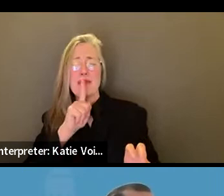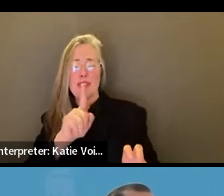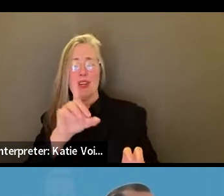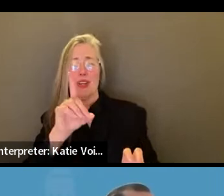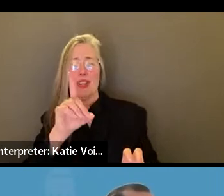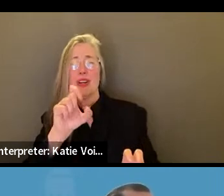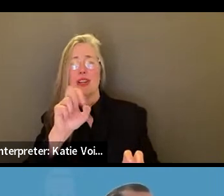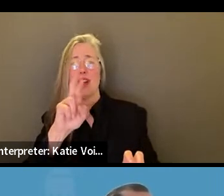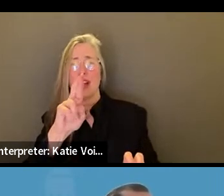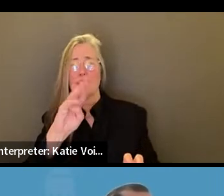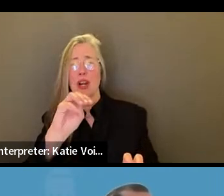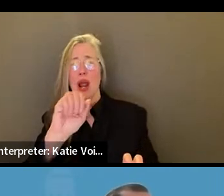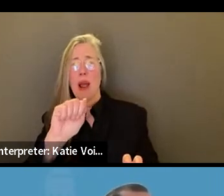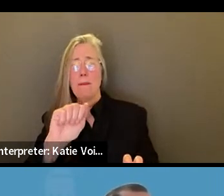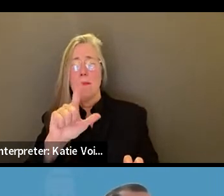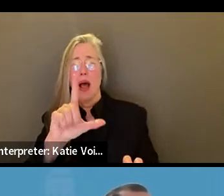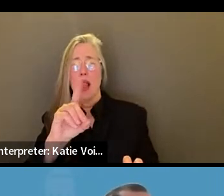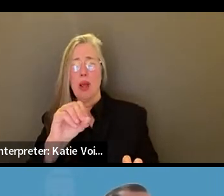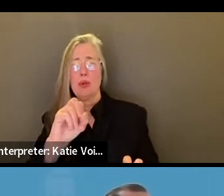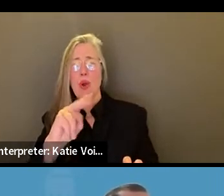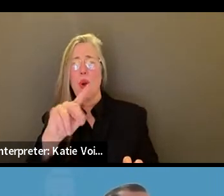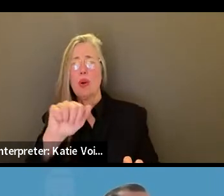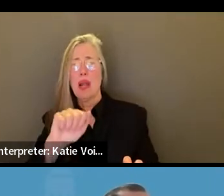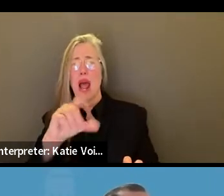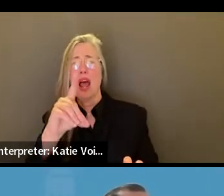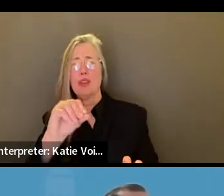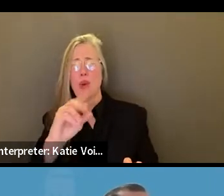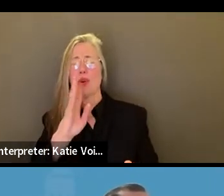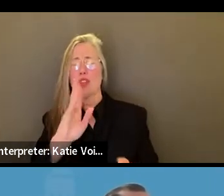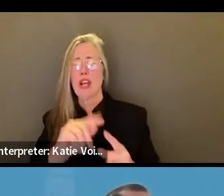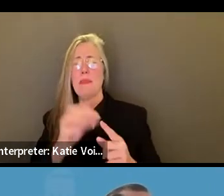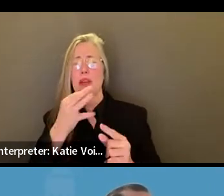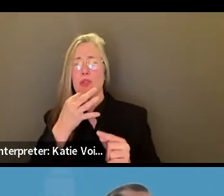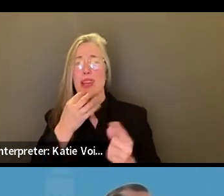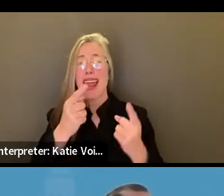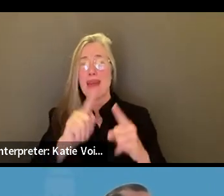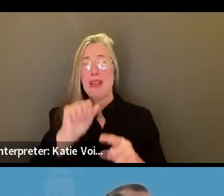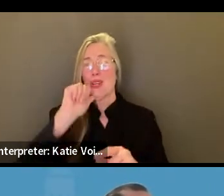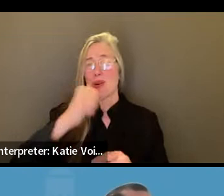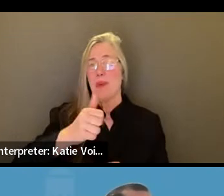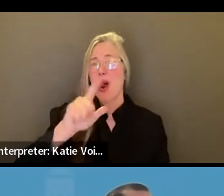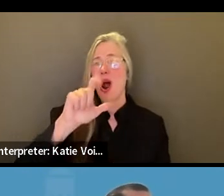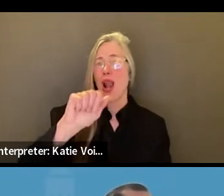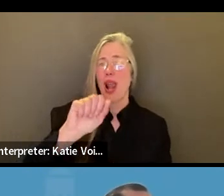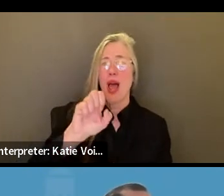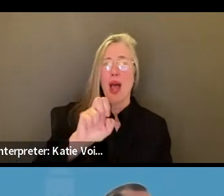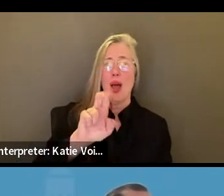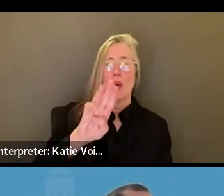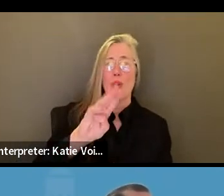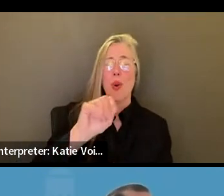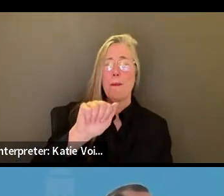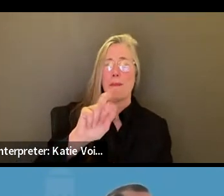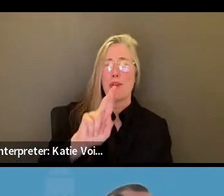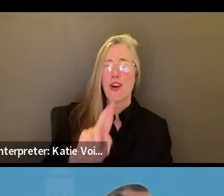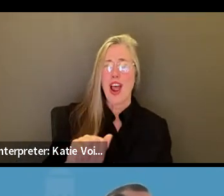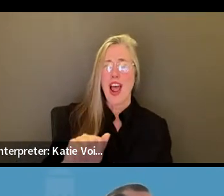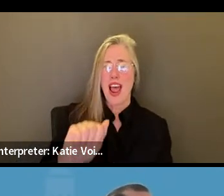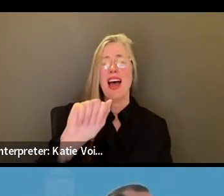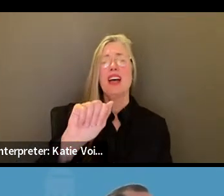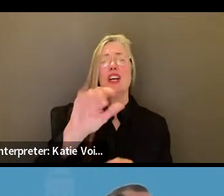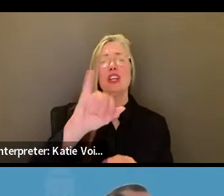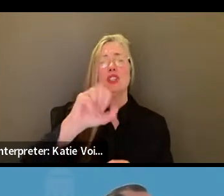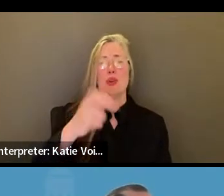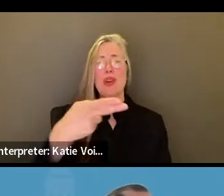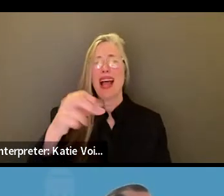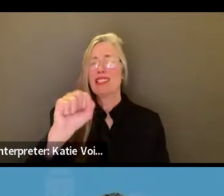happening tomorrow at La Cumbre Junior High, which is really exciting. We're going to have a student panel afterwards that has representation from all of our